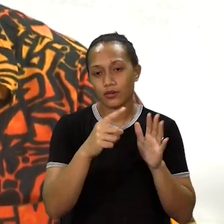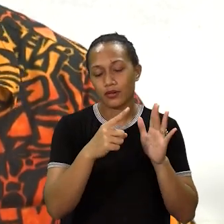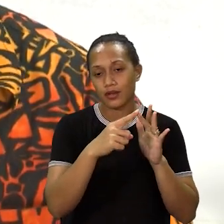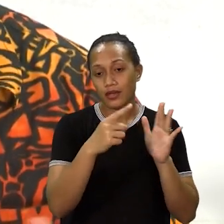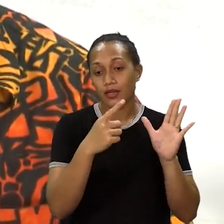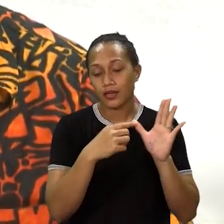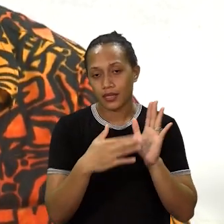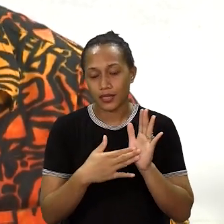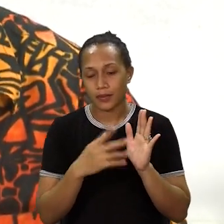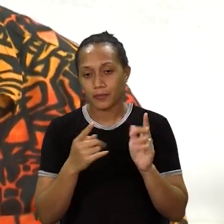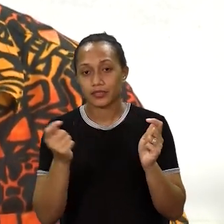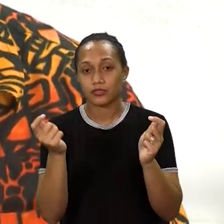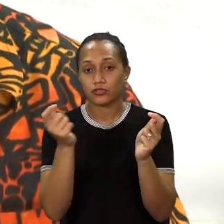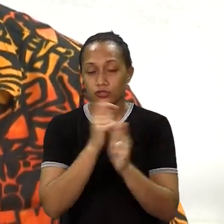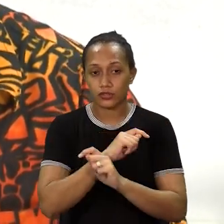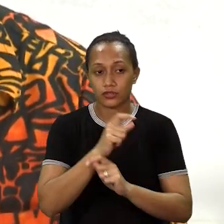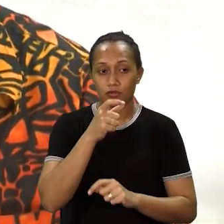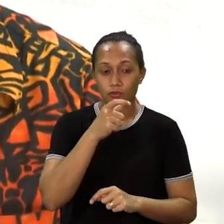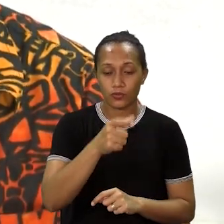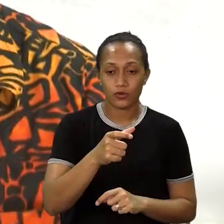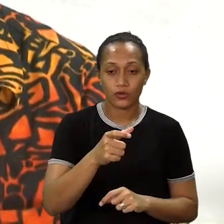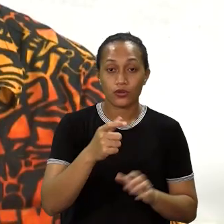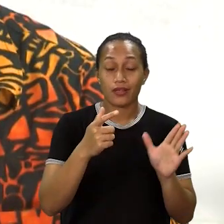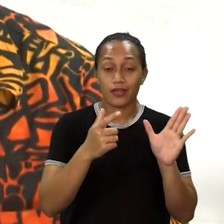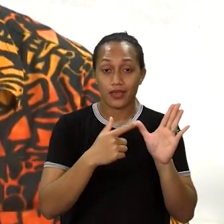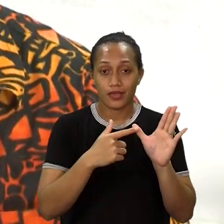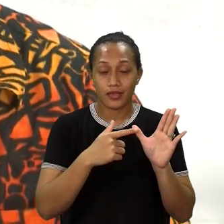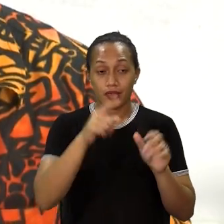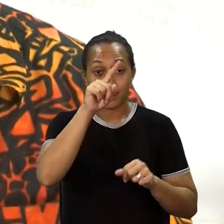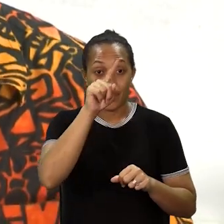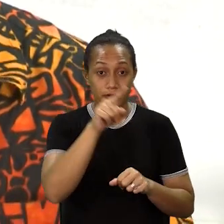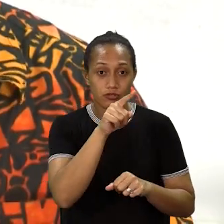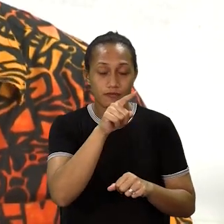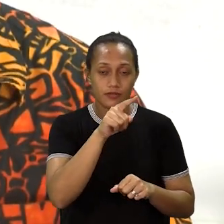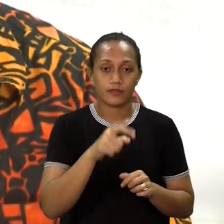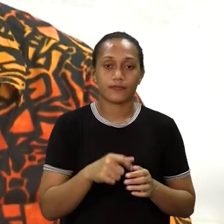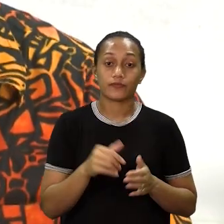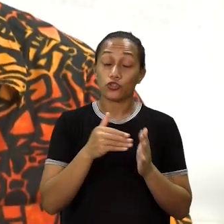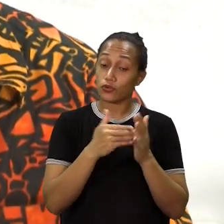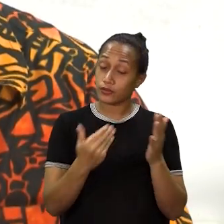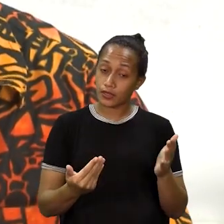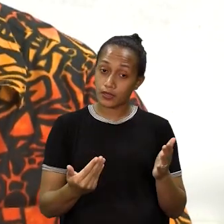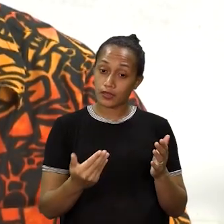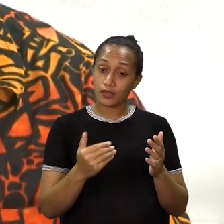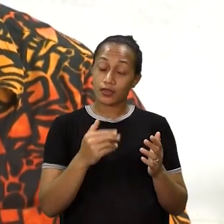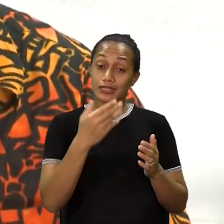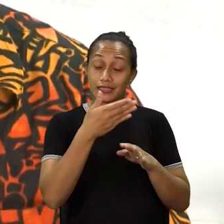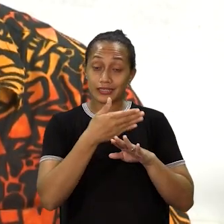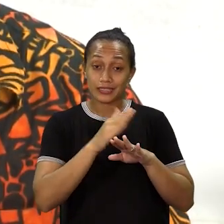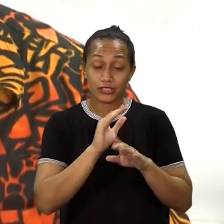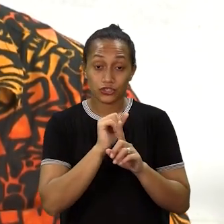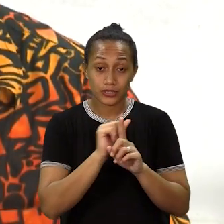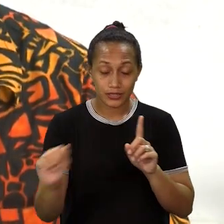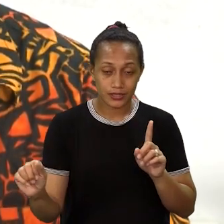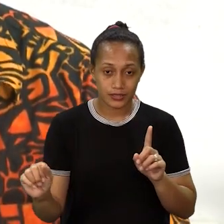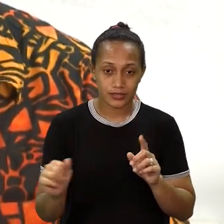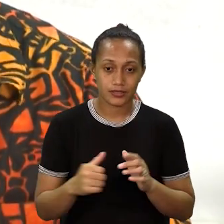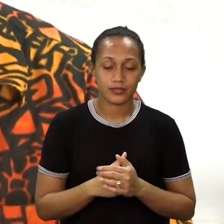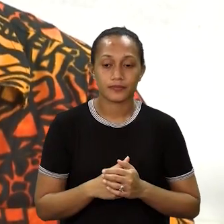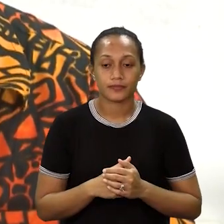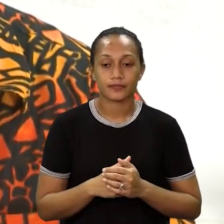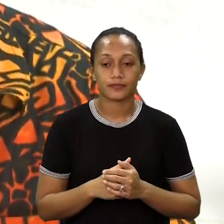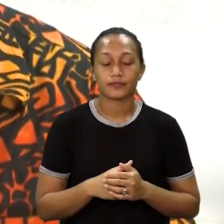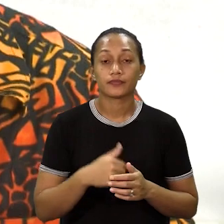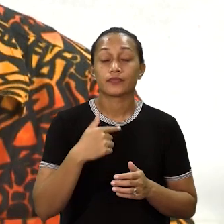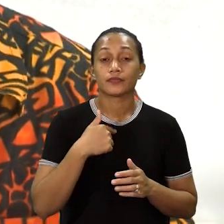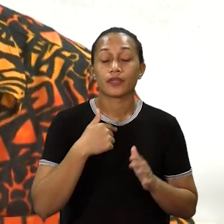word I am in a contraction form by replacing the letter A with the apostrophe. Now my new